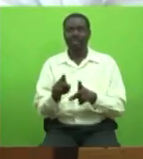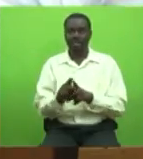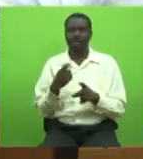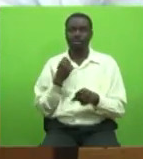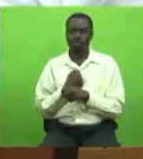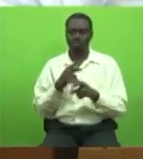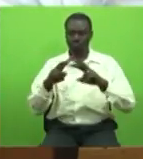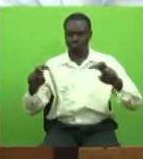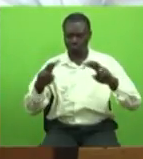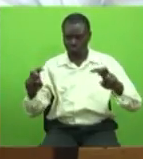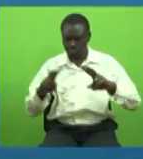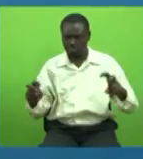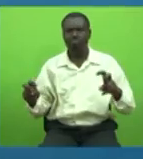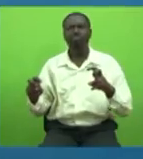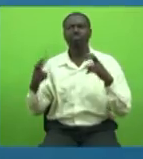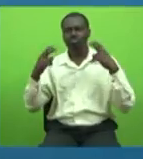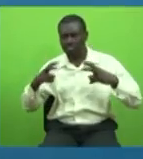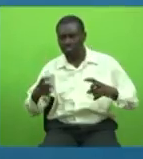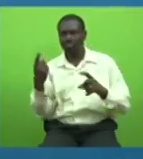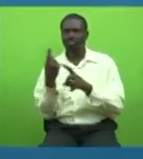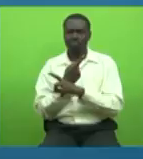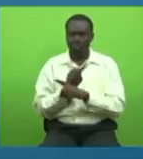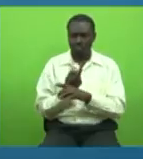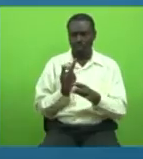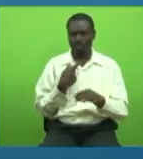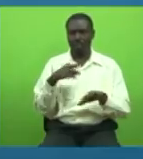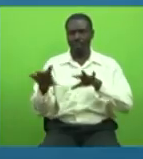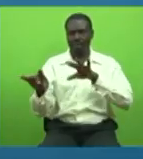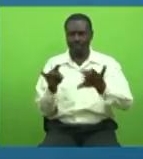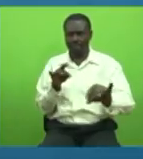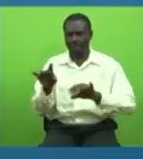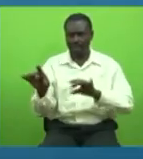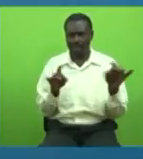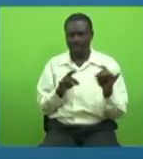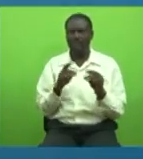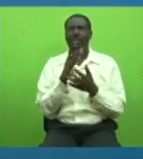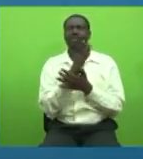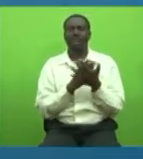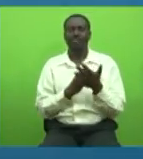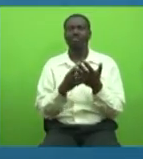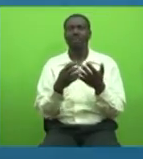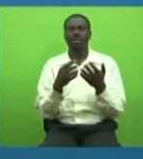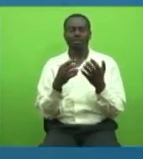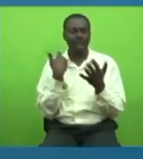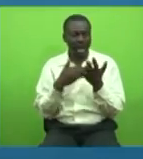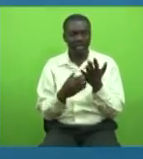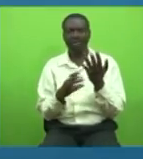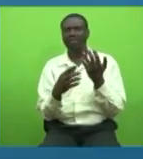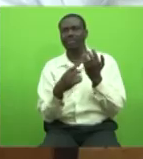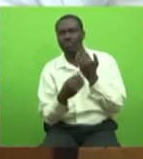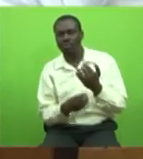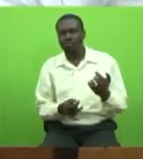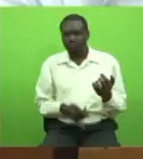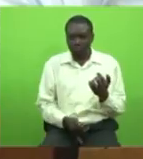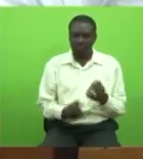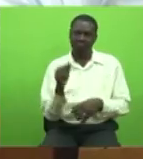some samples, which is blood and urine, for the laboratory to investigate and so that we can manage